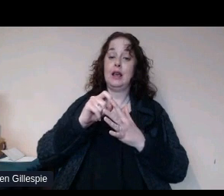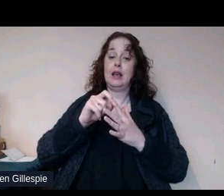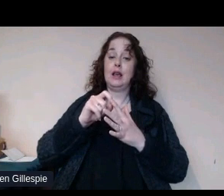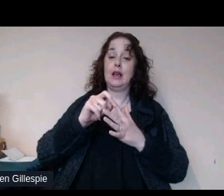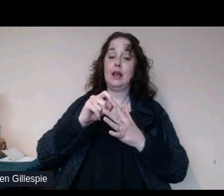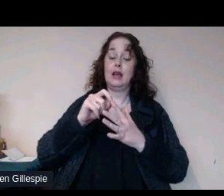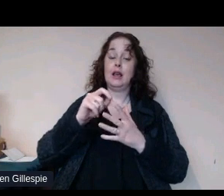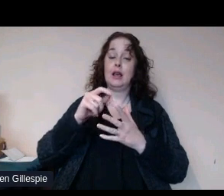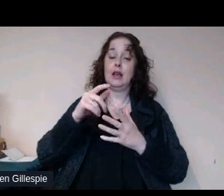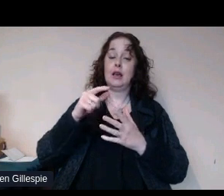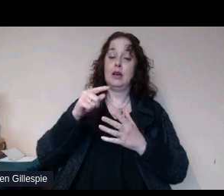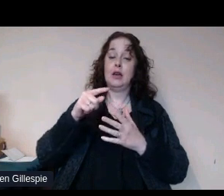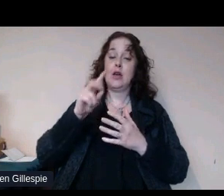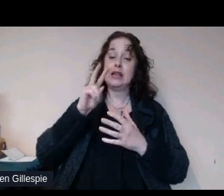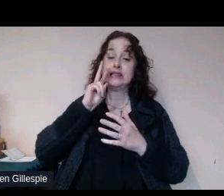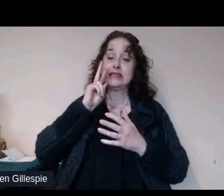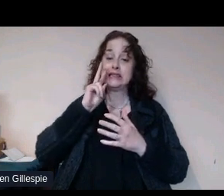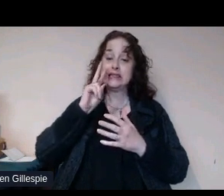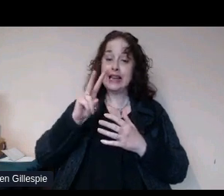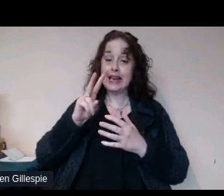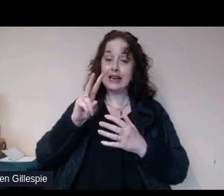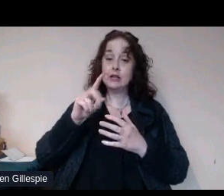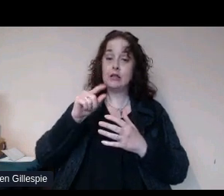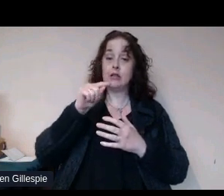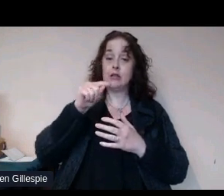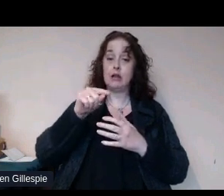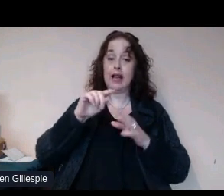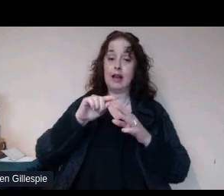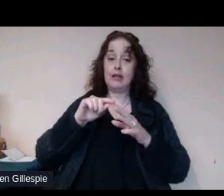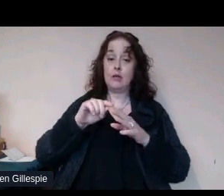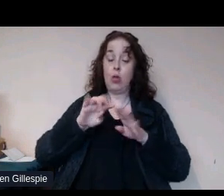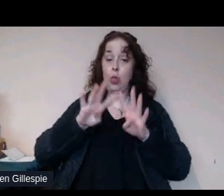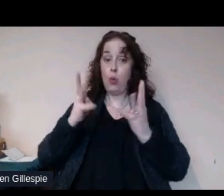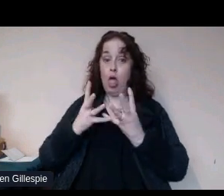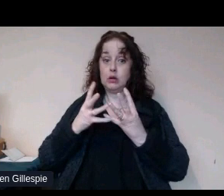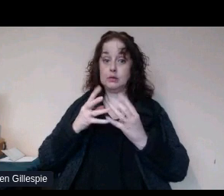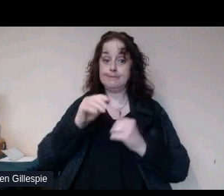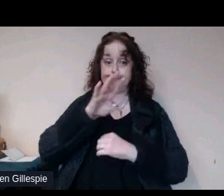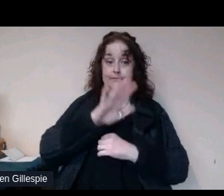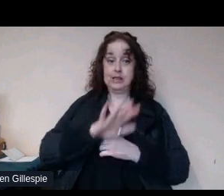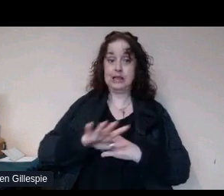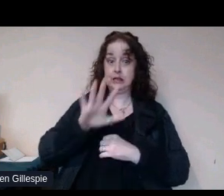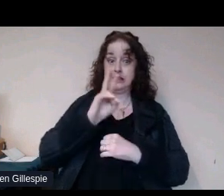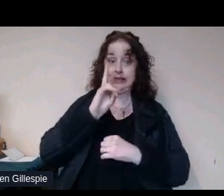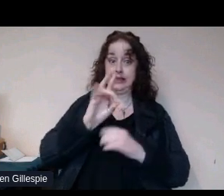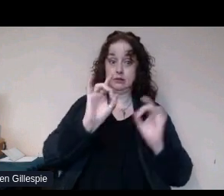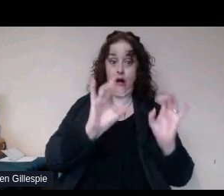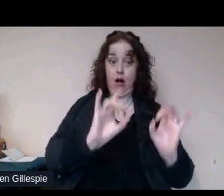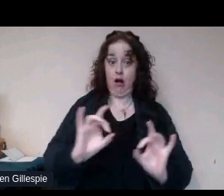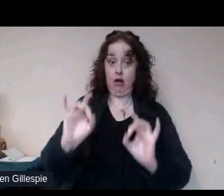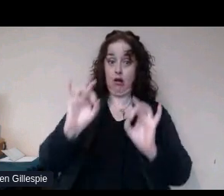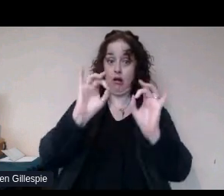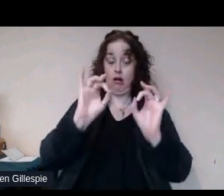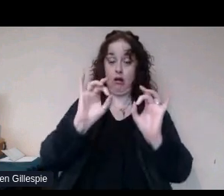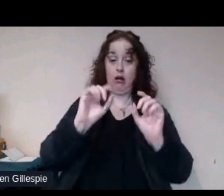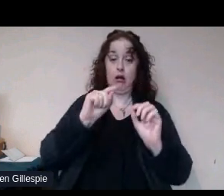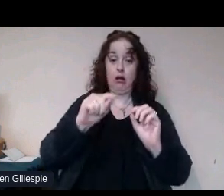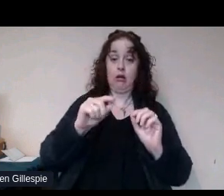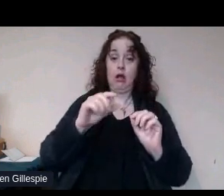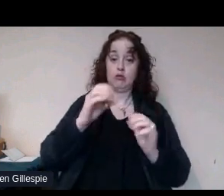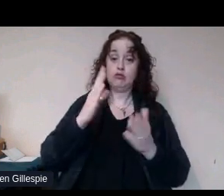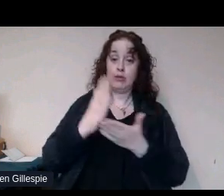is seen or distributed around the world, well, you see the different stars. I have to say that I'm really happy